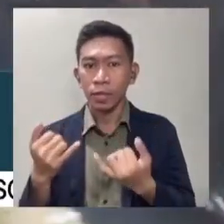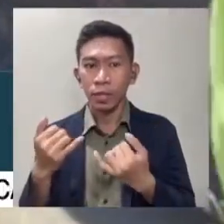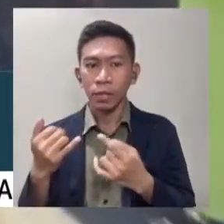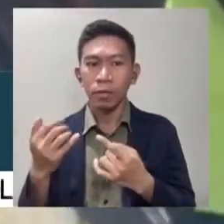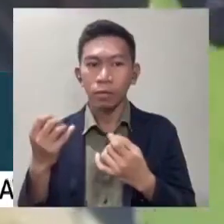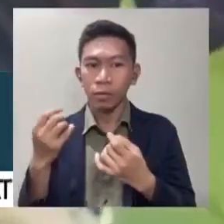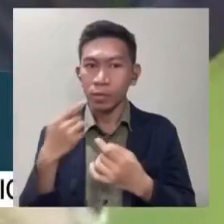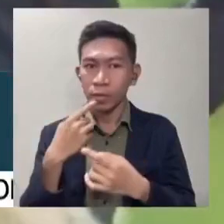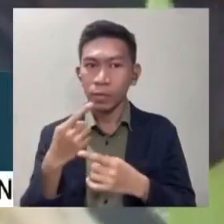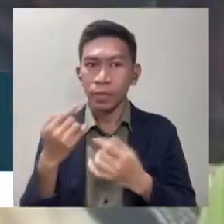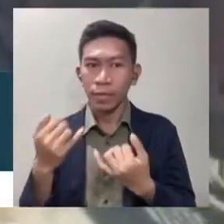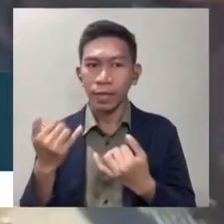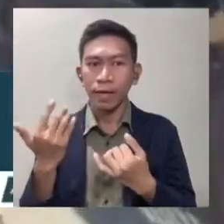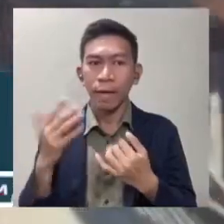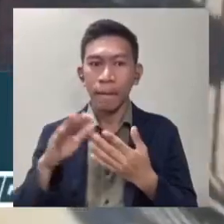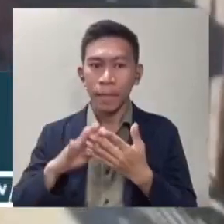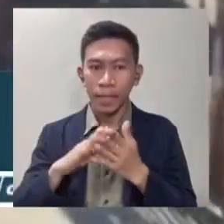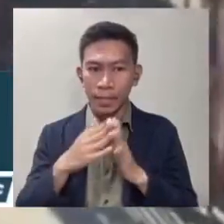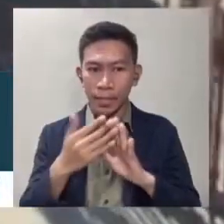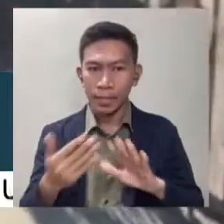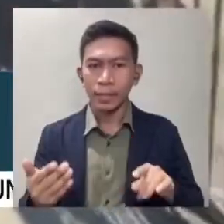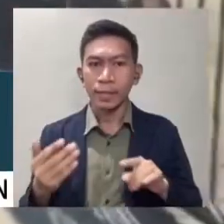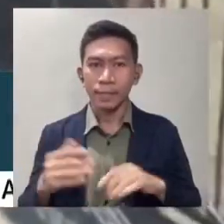everything is peaceful and in order.